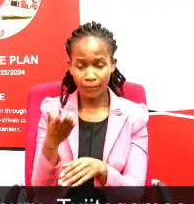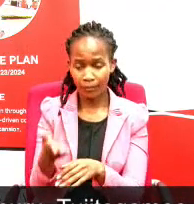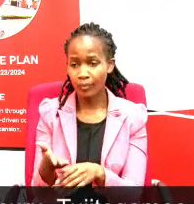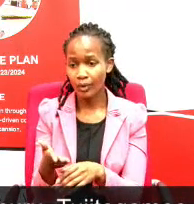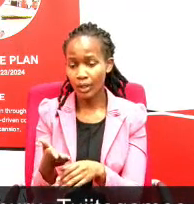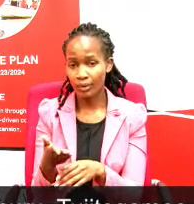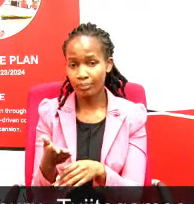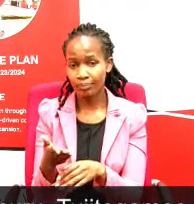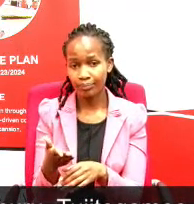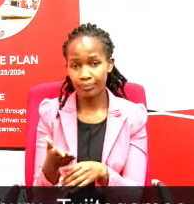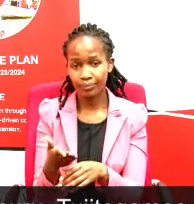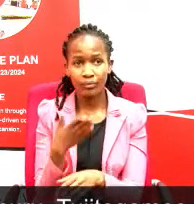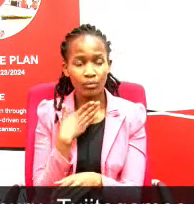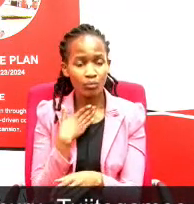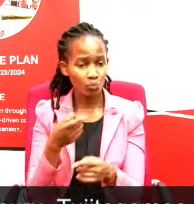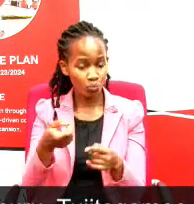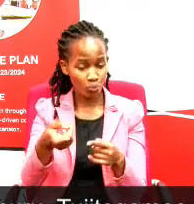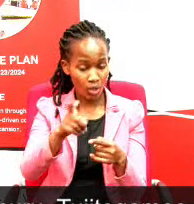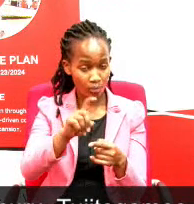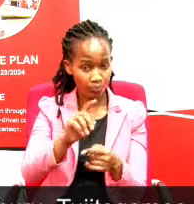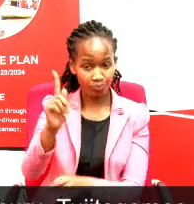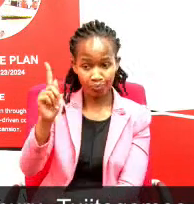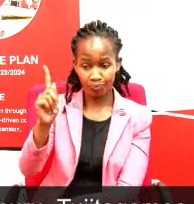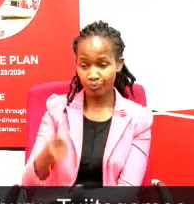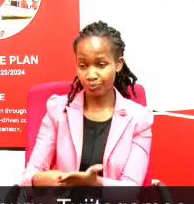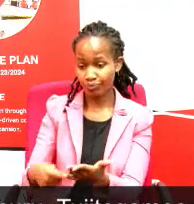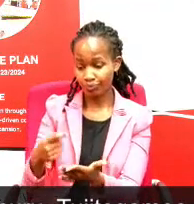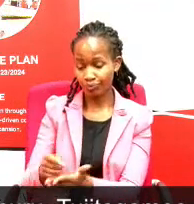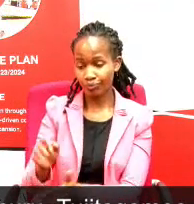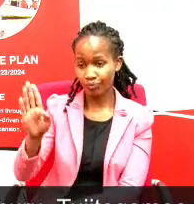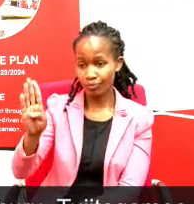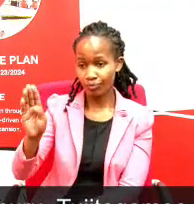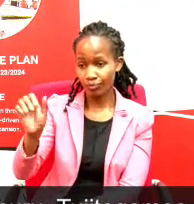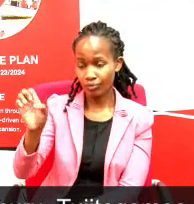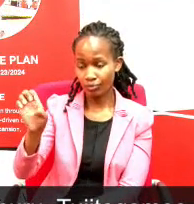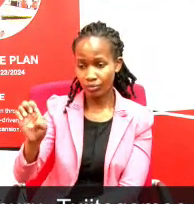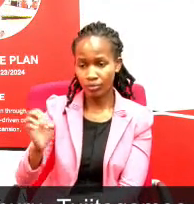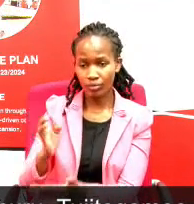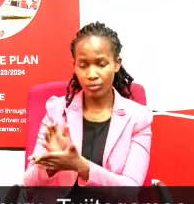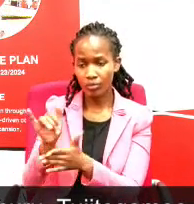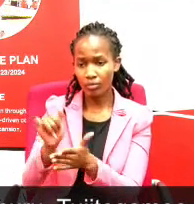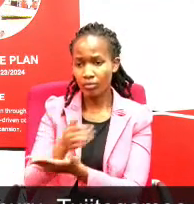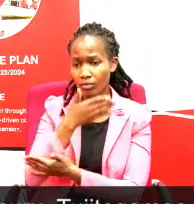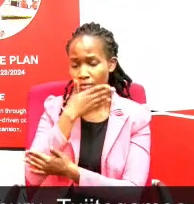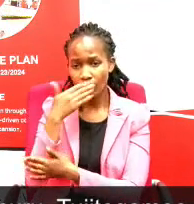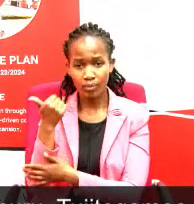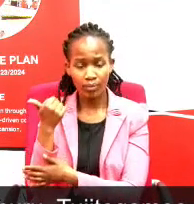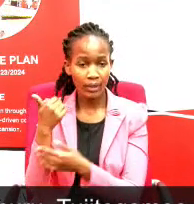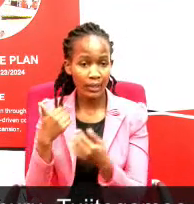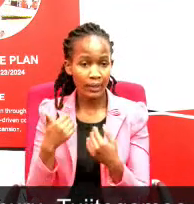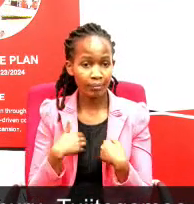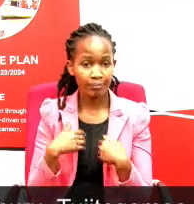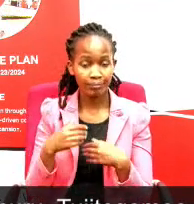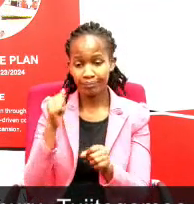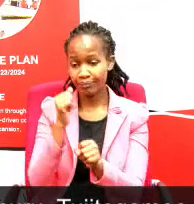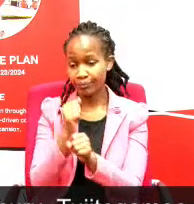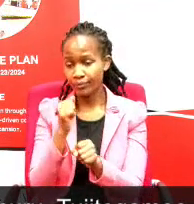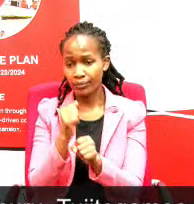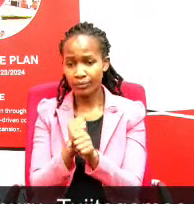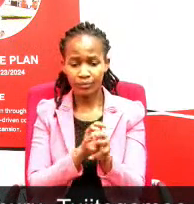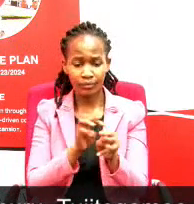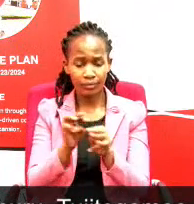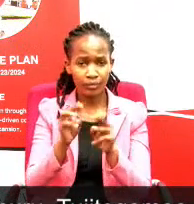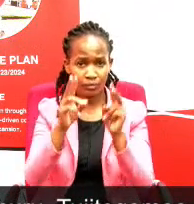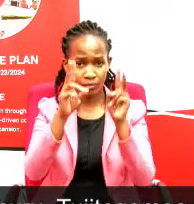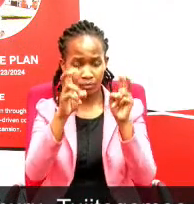meant to either expand the tax base, make sure that tax administration is better, there's performance management issues, the cultural